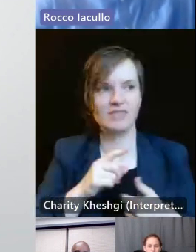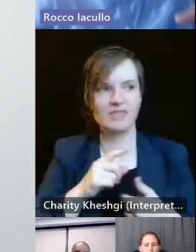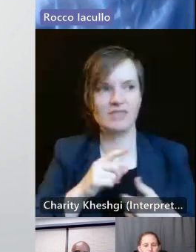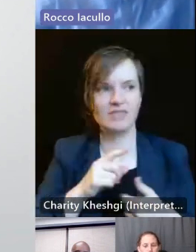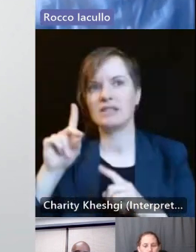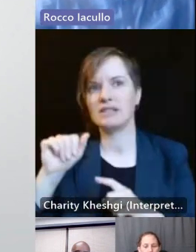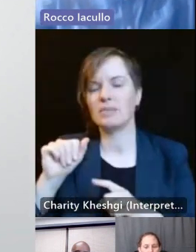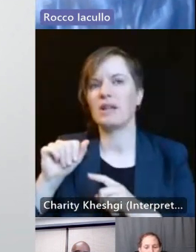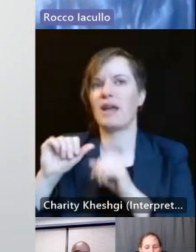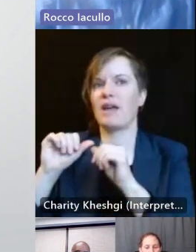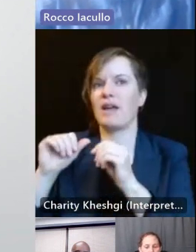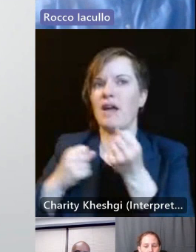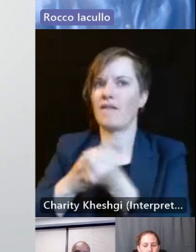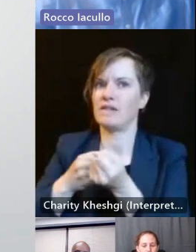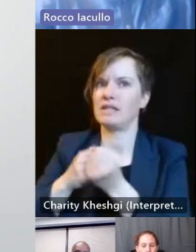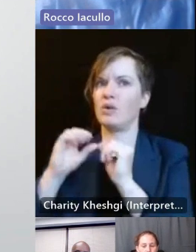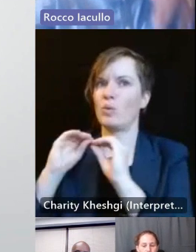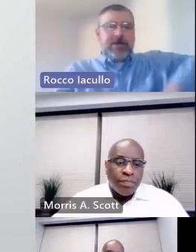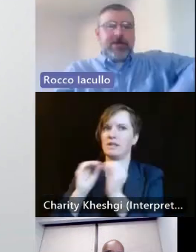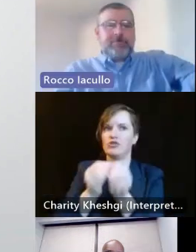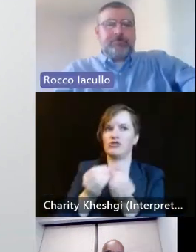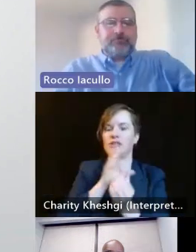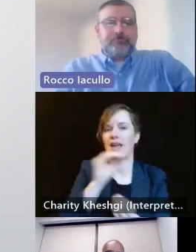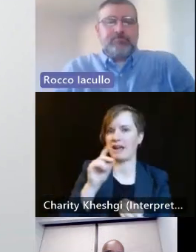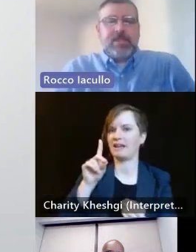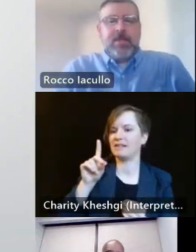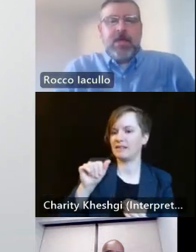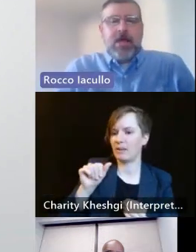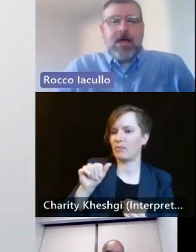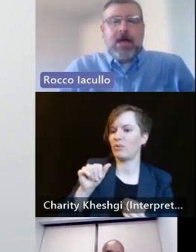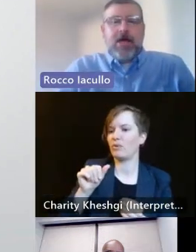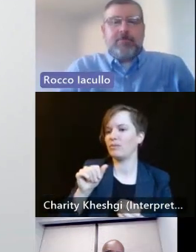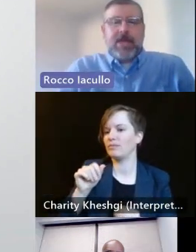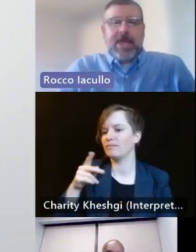plaintiffs against this New York City.